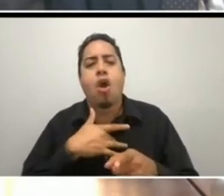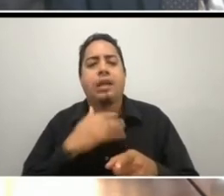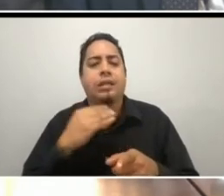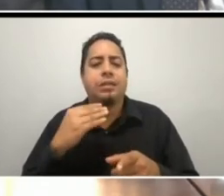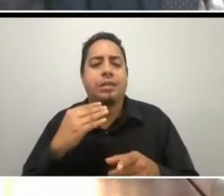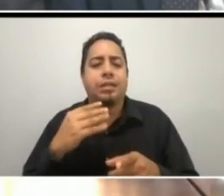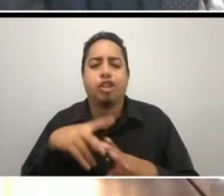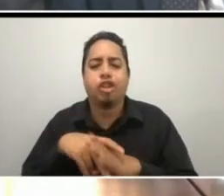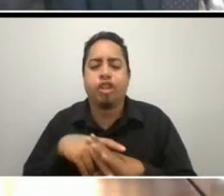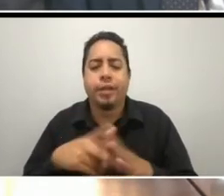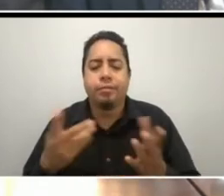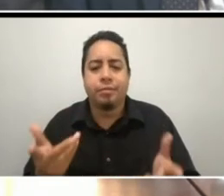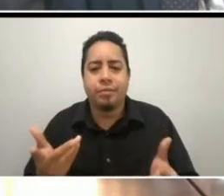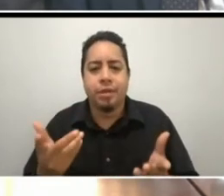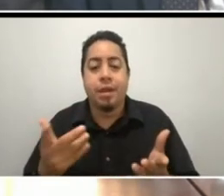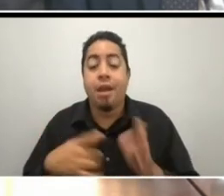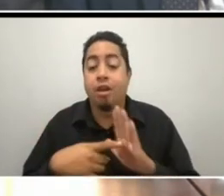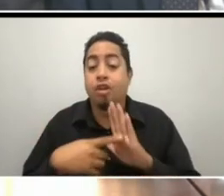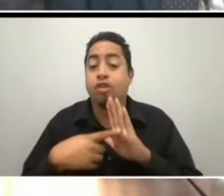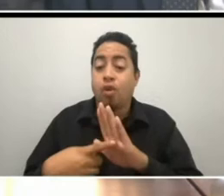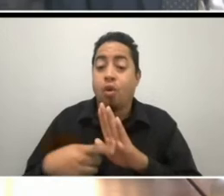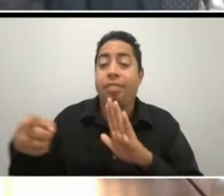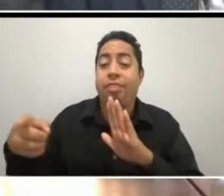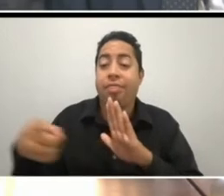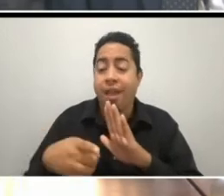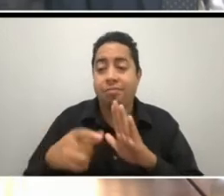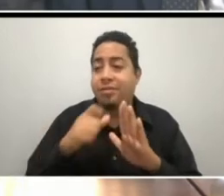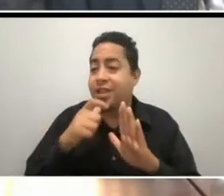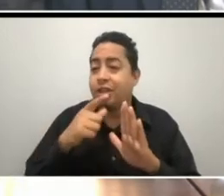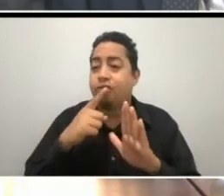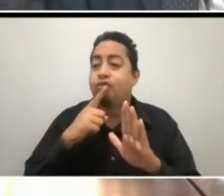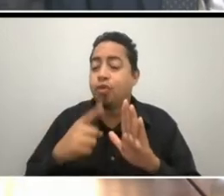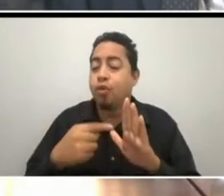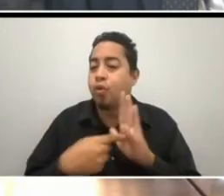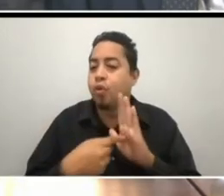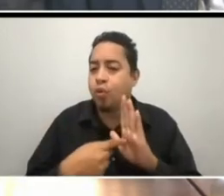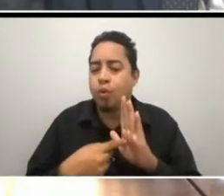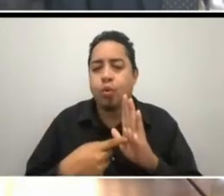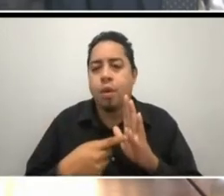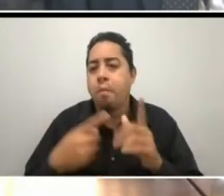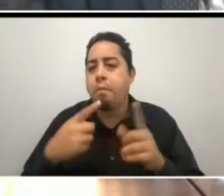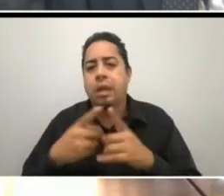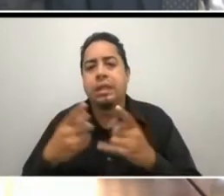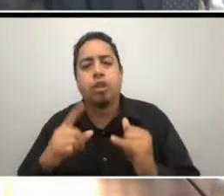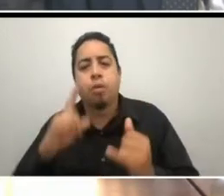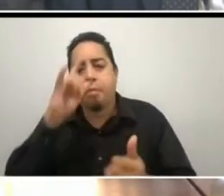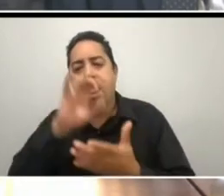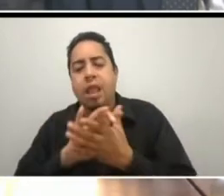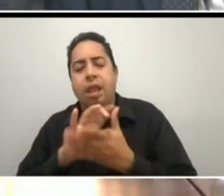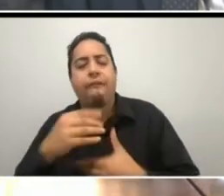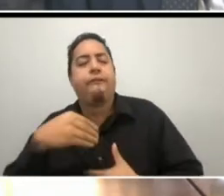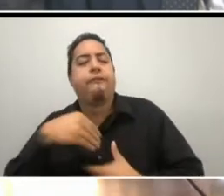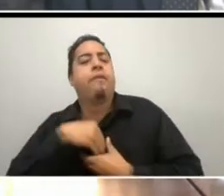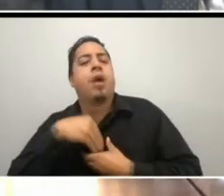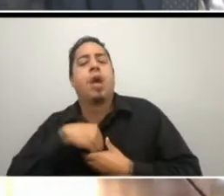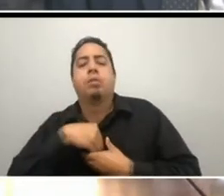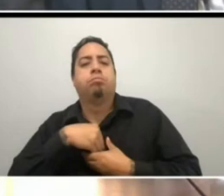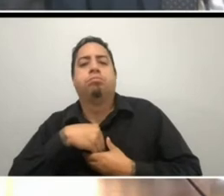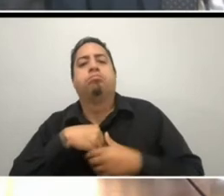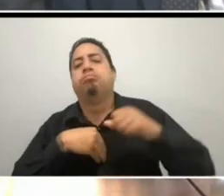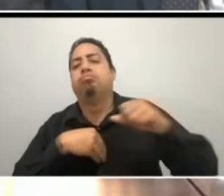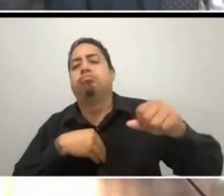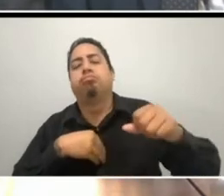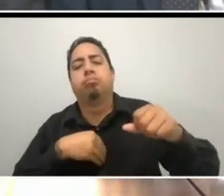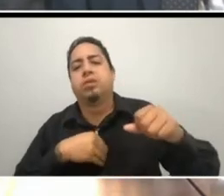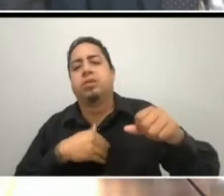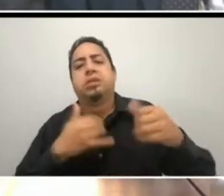That's just, and so once you get past the heart, the facts don't matter as much. And our job, from our point of view,